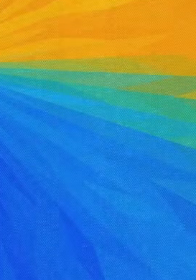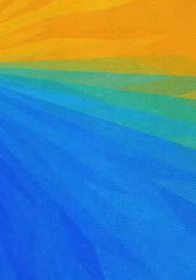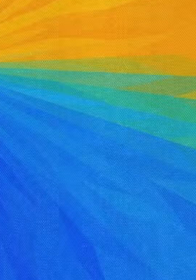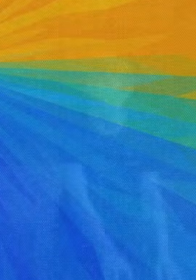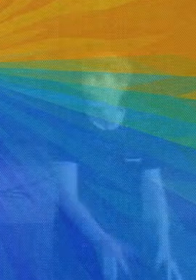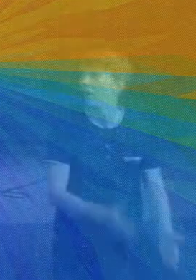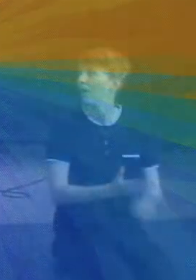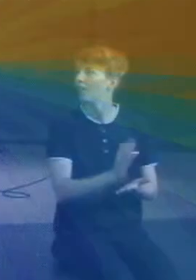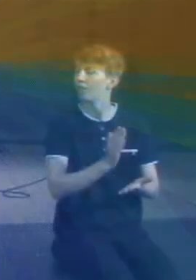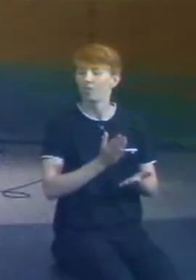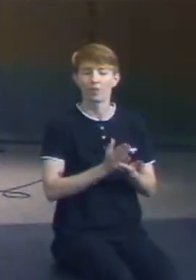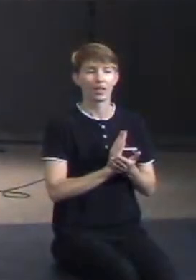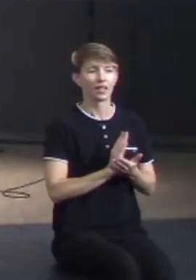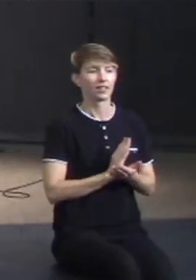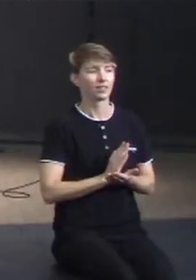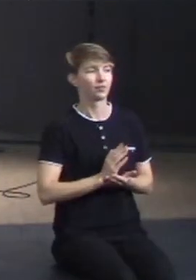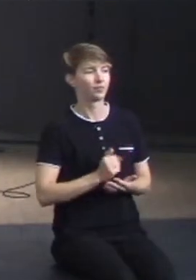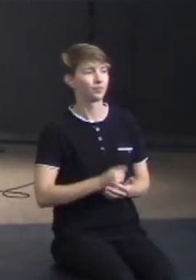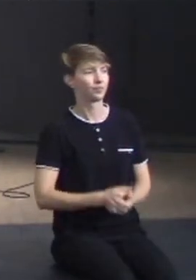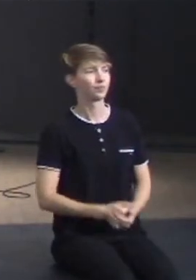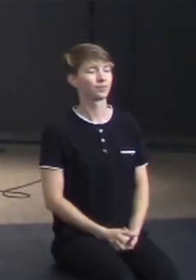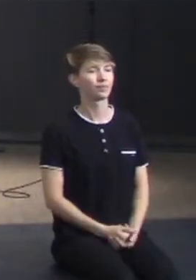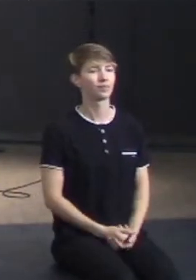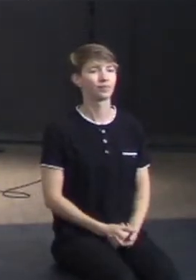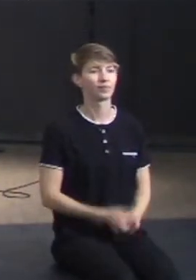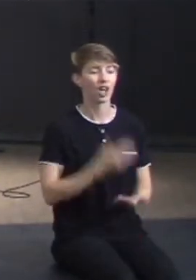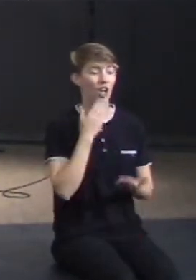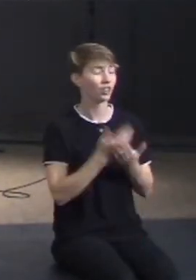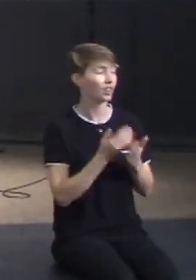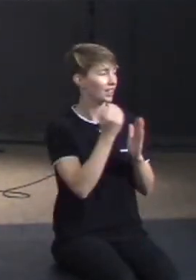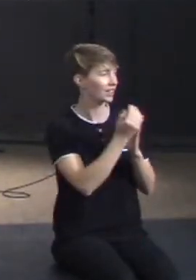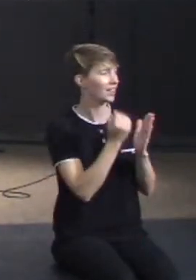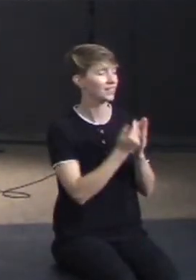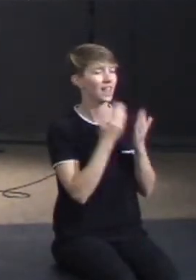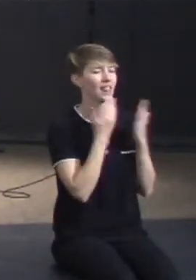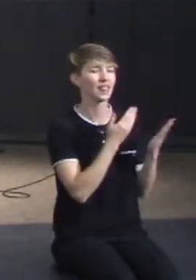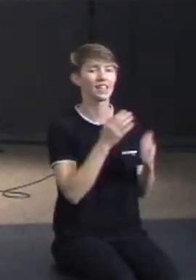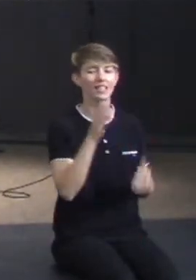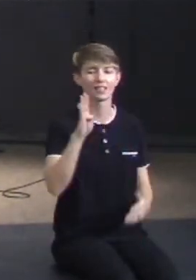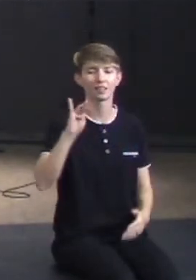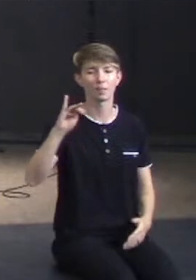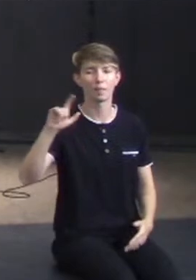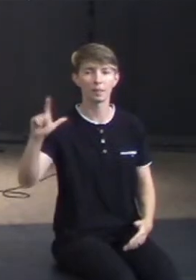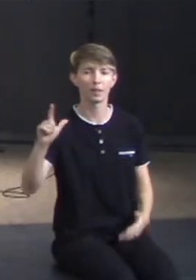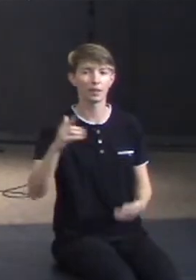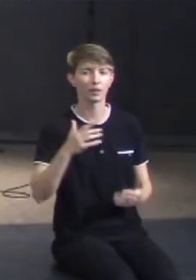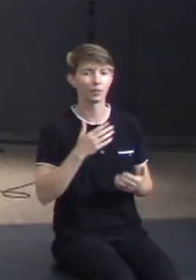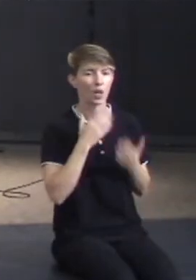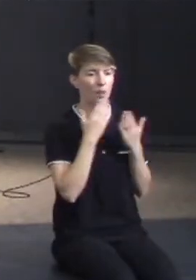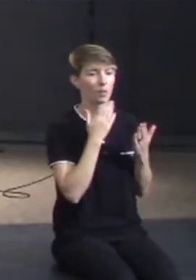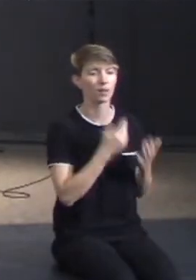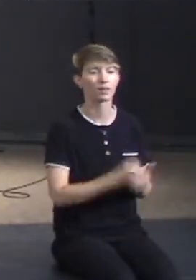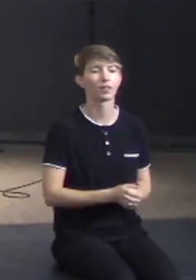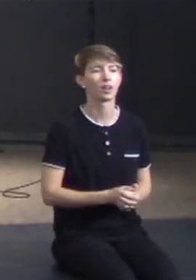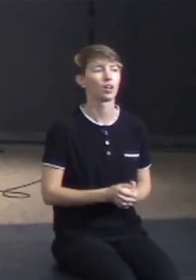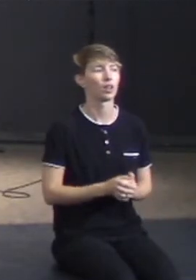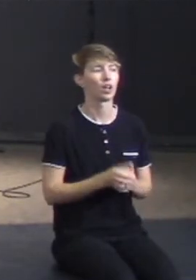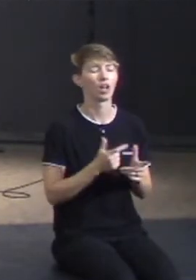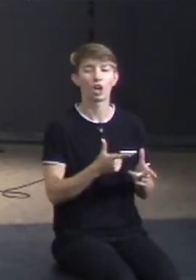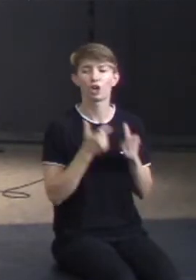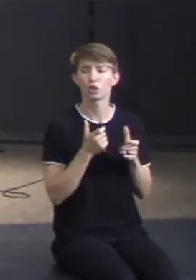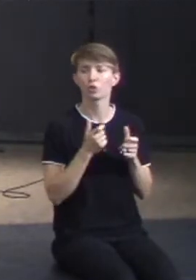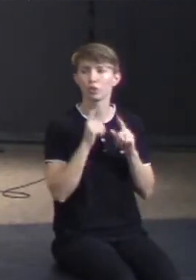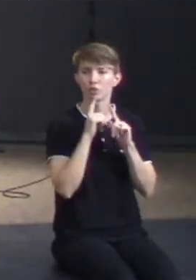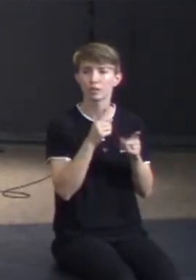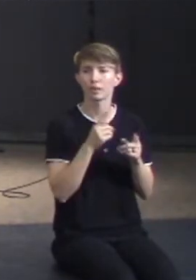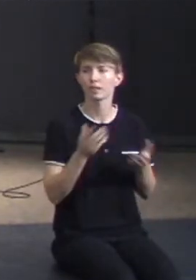All right. It's a great lesson. Thanks, Bill. Appreciate you. Just going to do a quick response here while